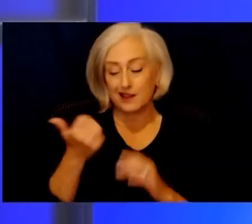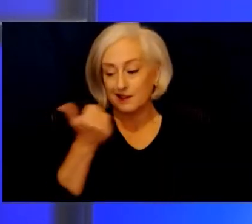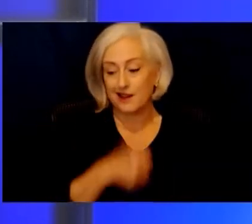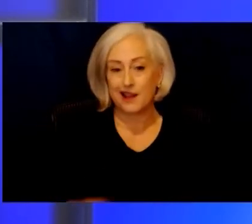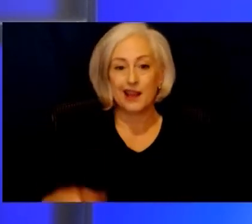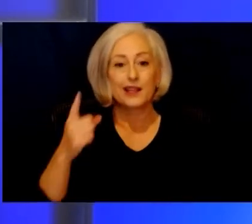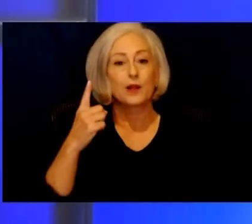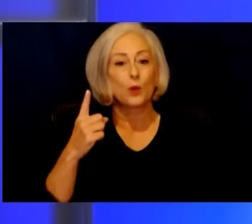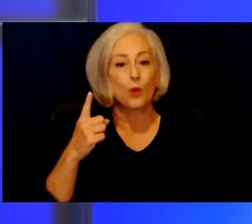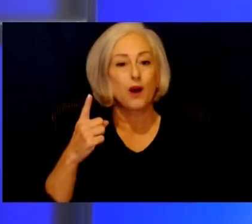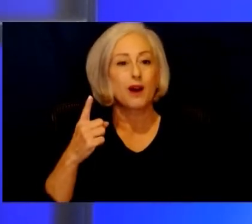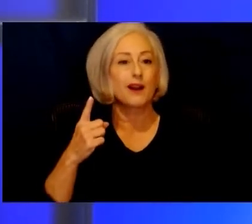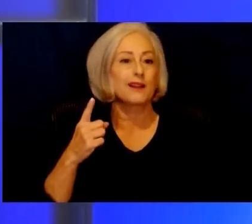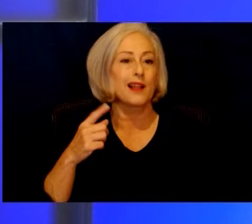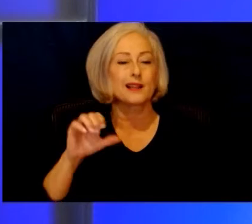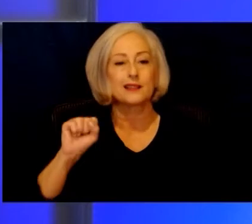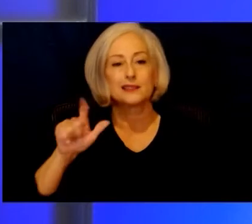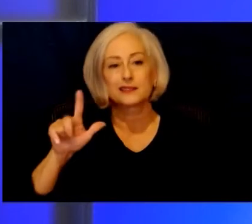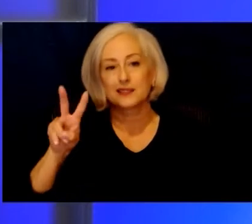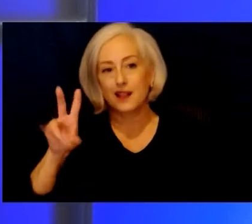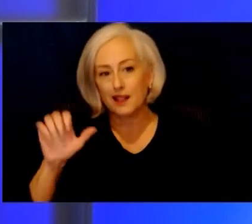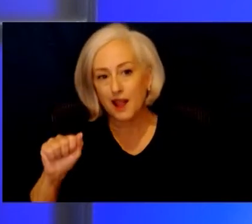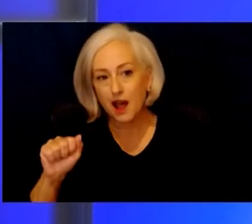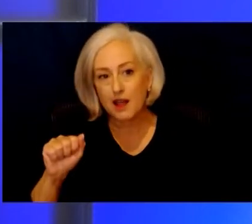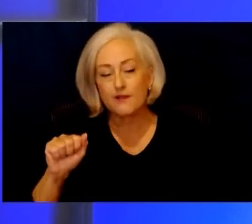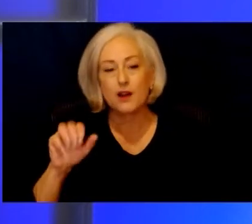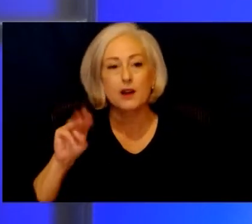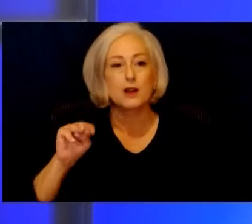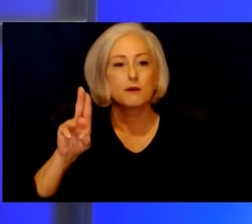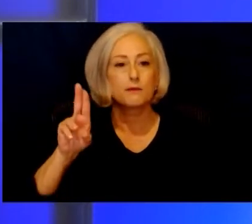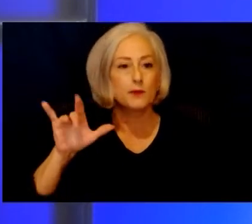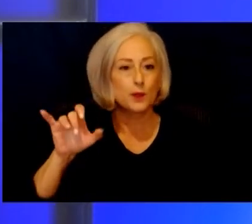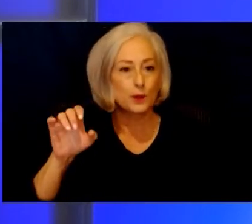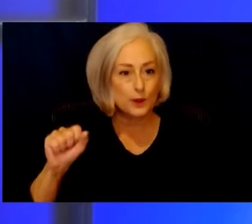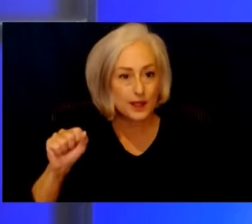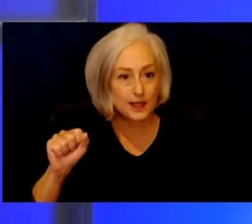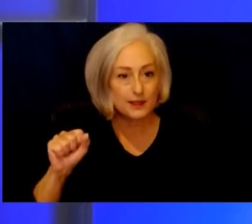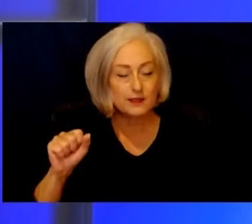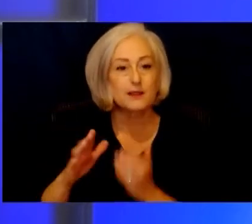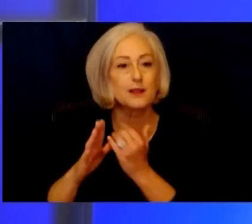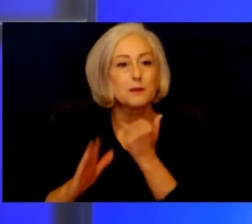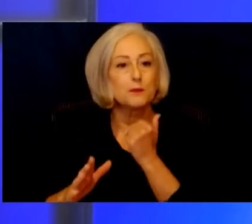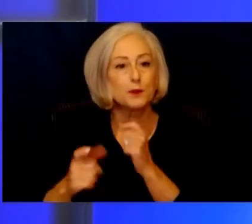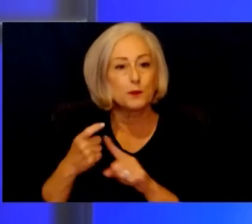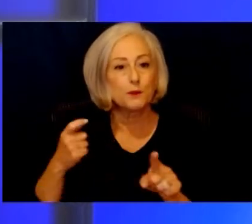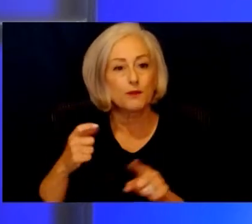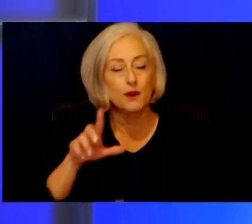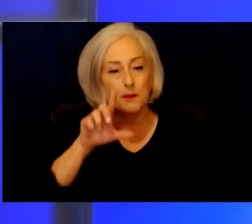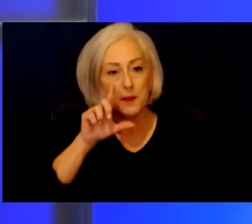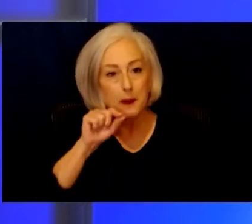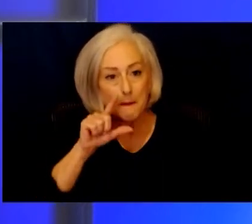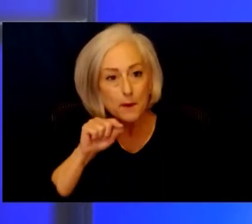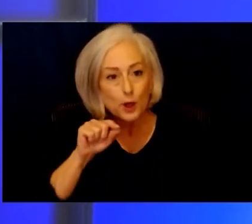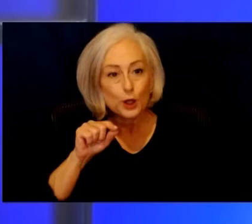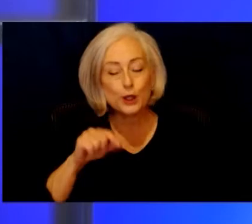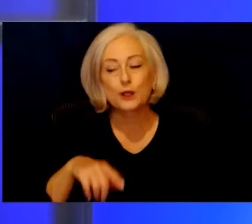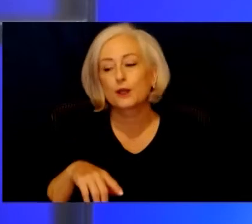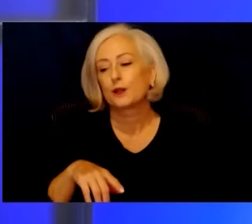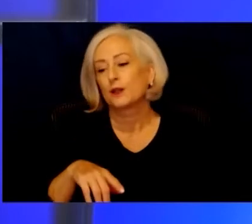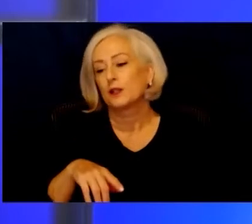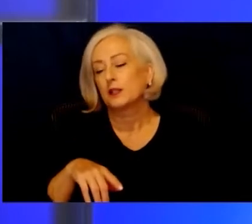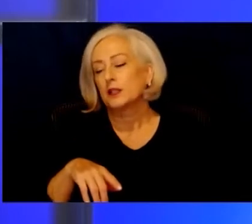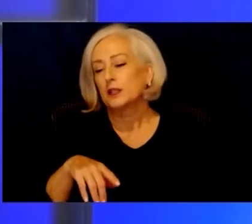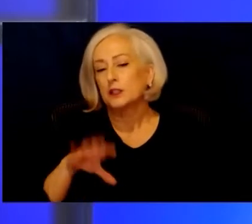droplets, saliva, mucus, even the stool of birds or chickens, then that would be how you